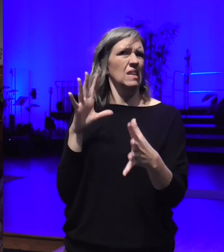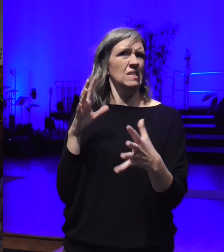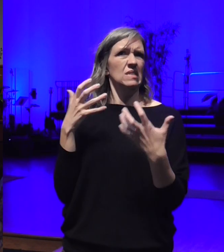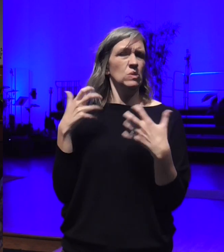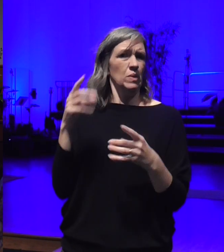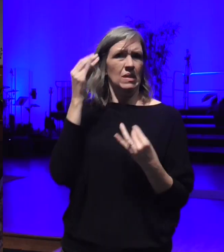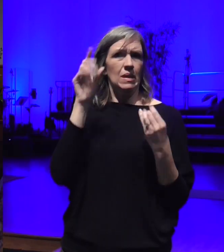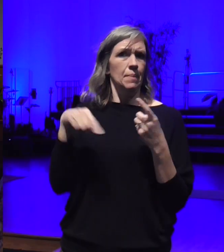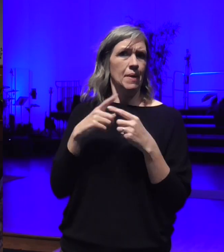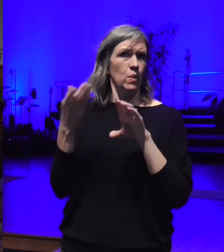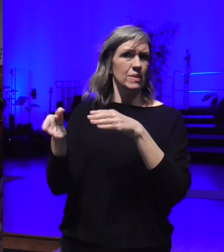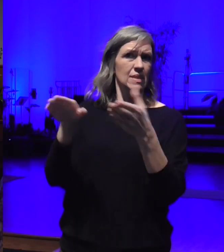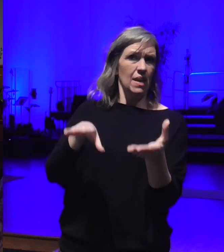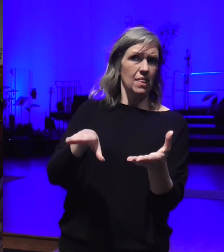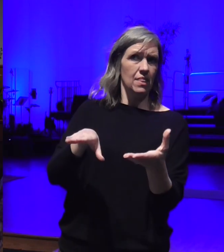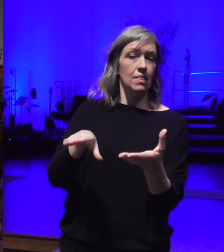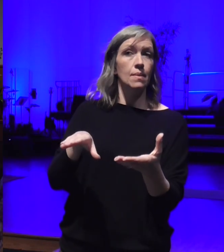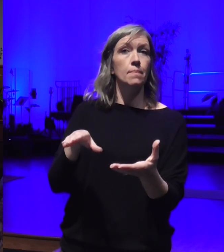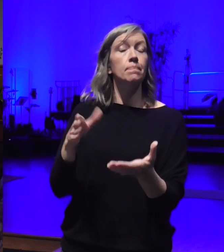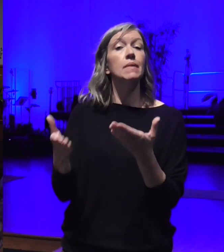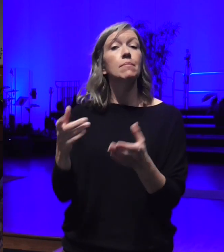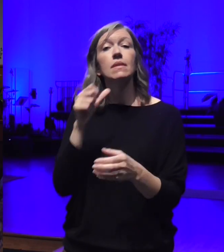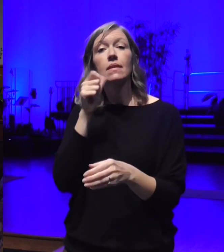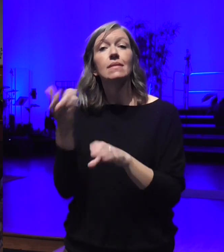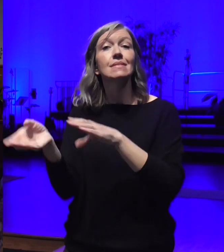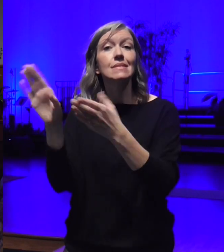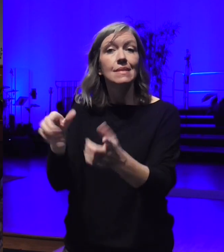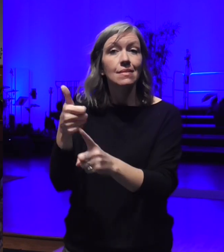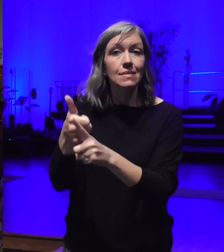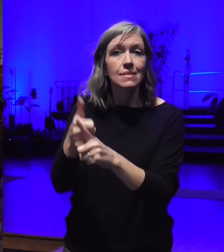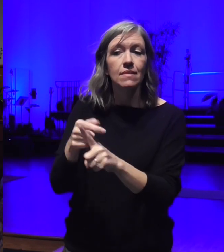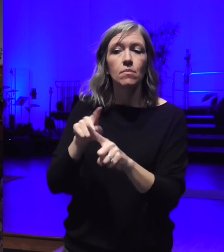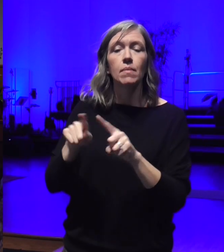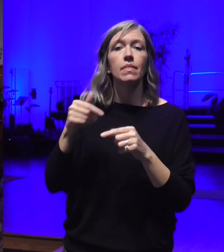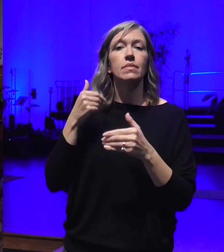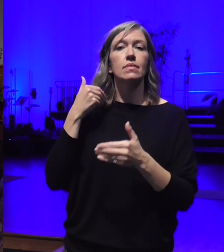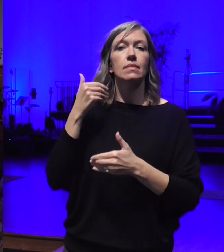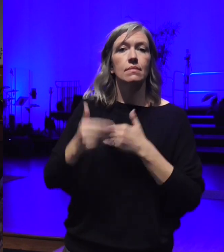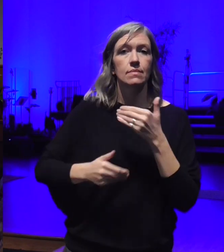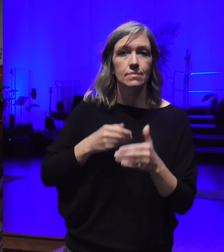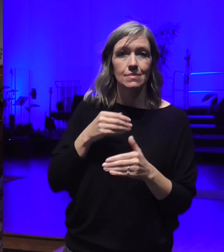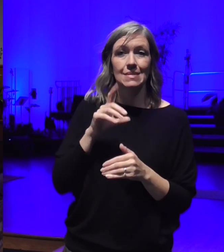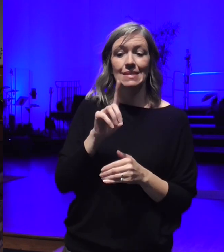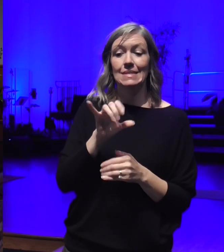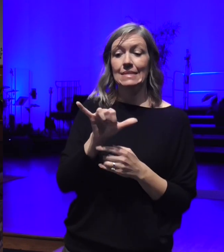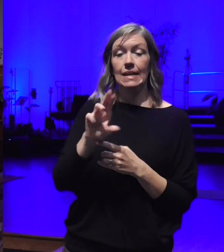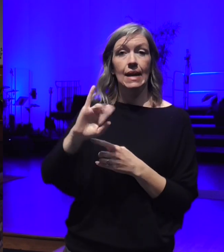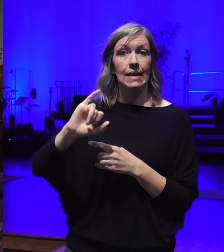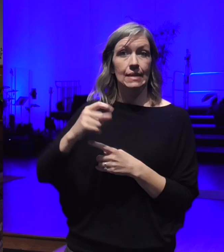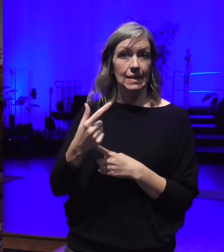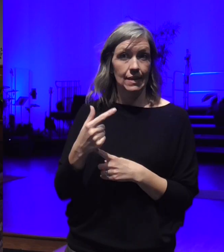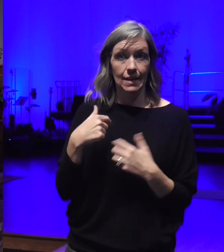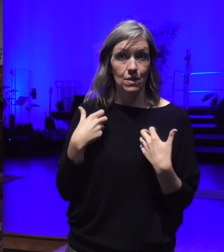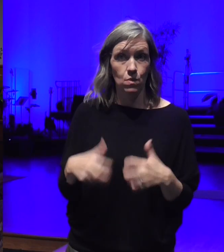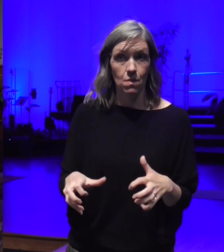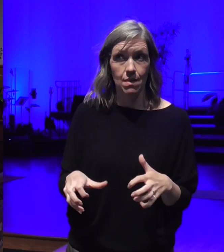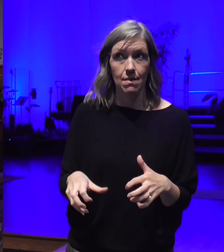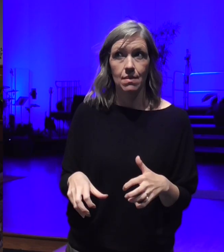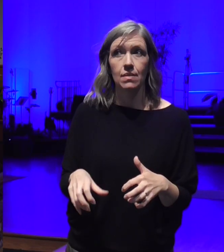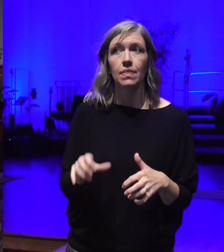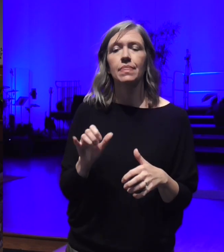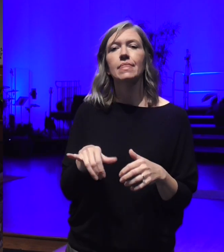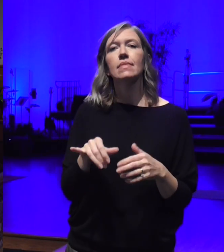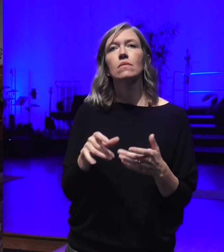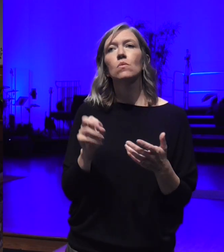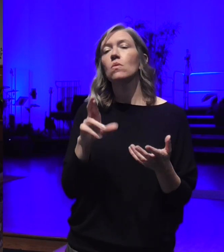some of us, it's not the death part, it's the dying we don't want anything to do with. For a lot of us, it's not the death, it's